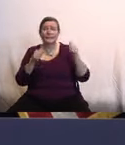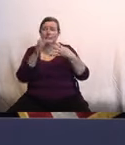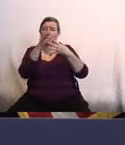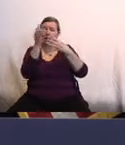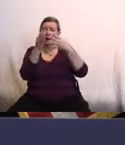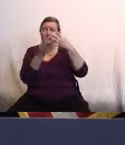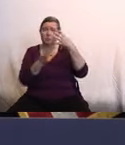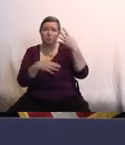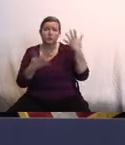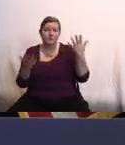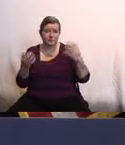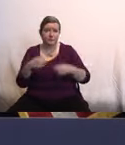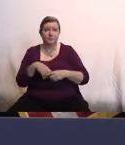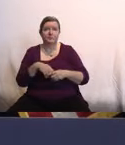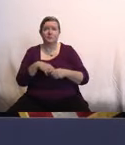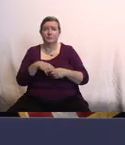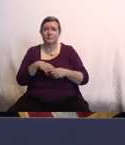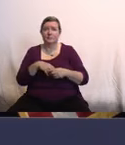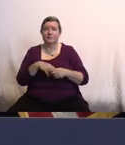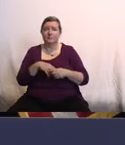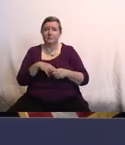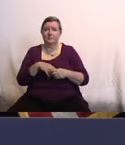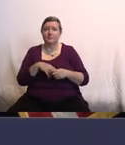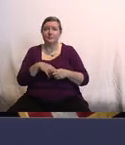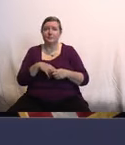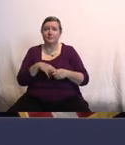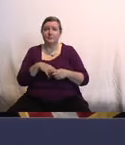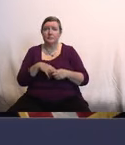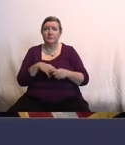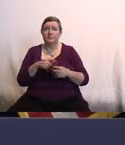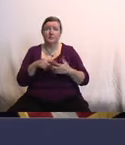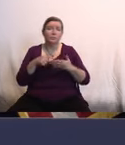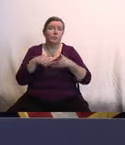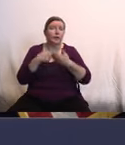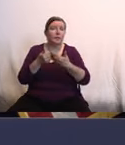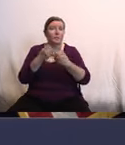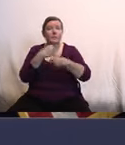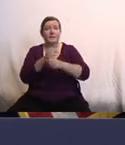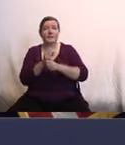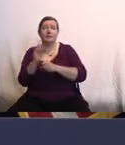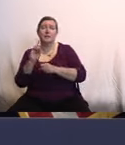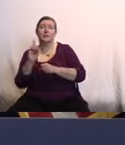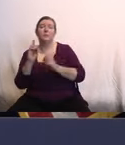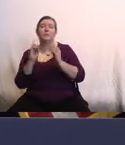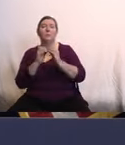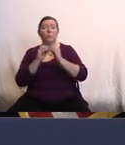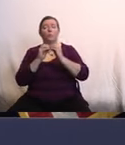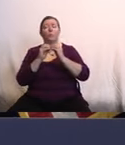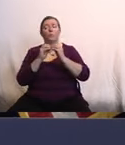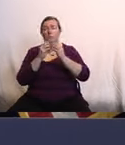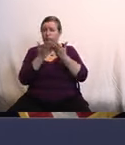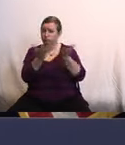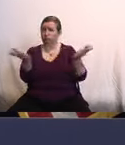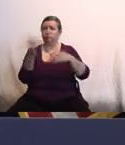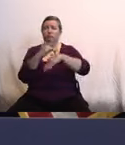timing, any number of steps that we can do to open up democracy, including timing of elections. No news to make on the